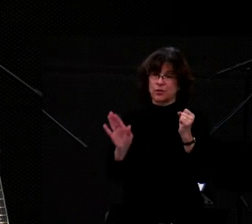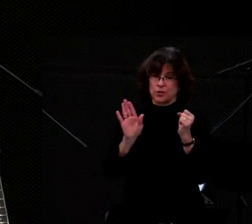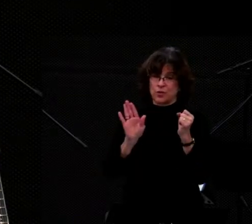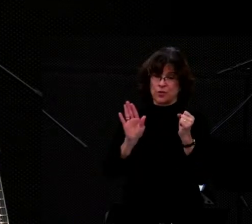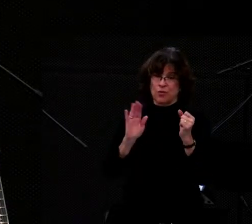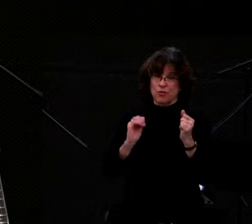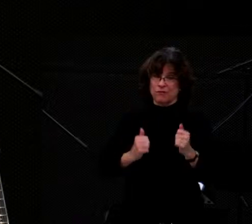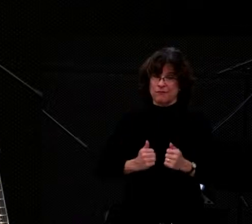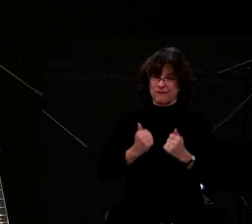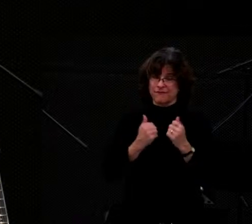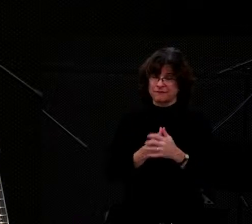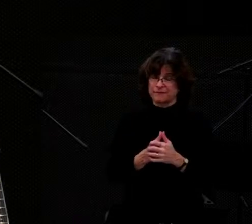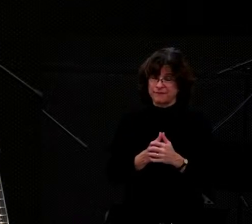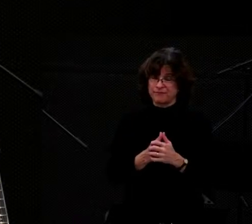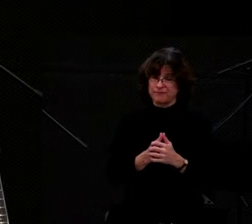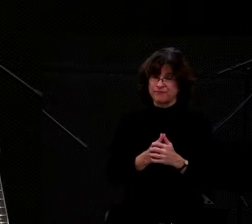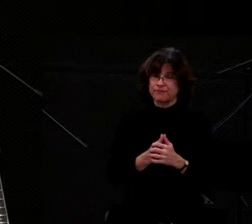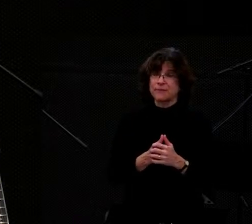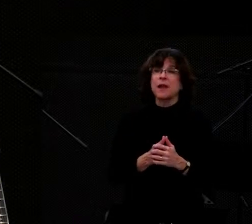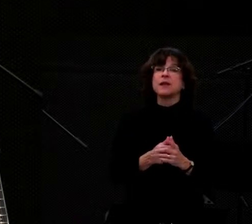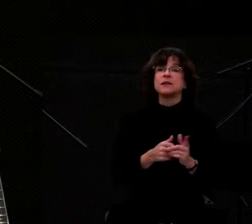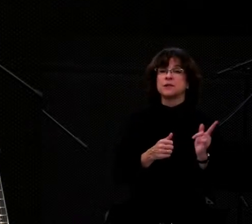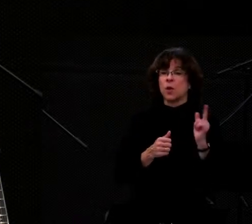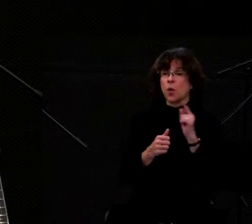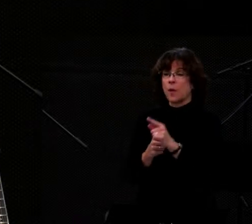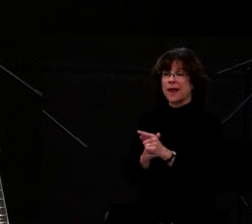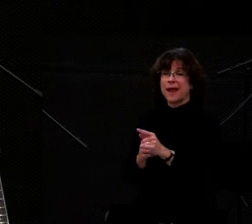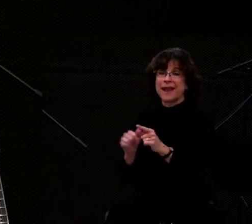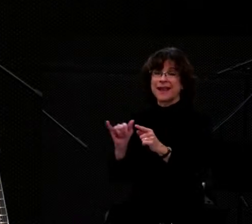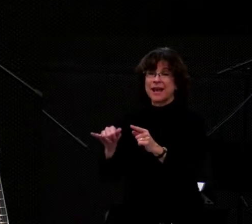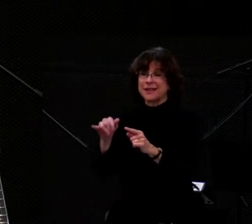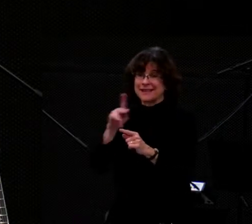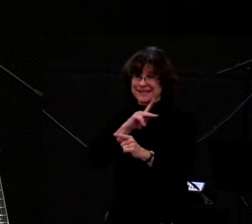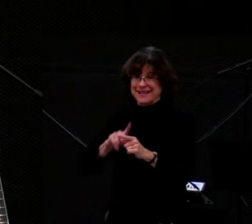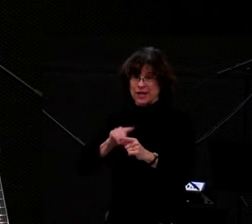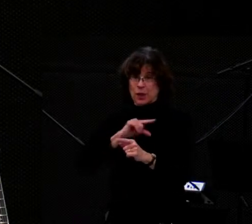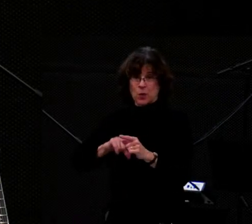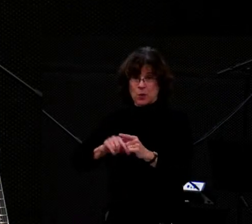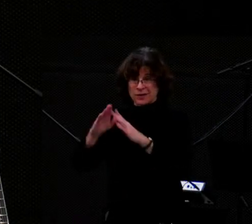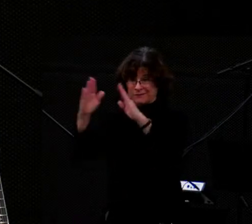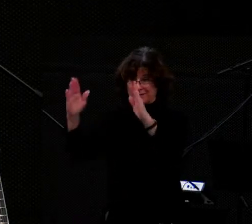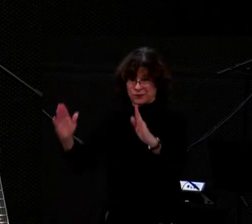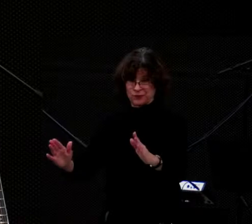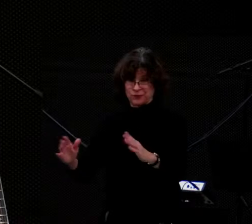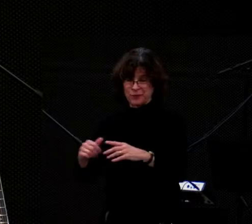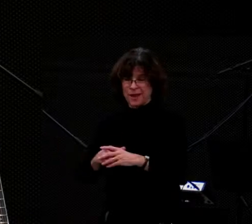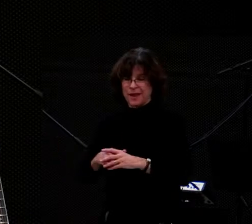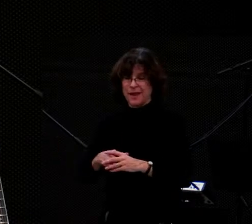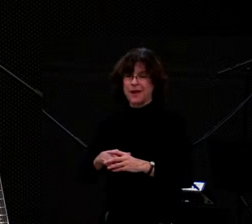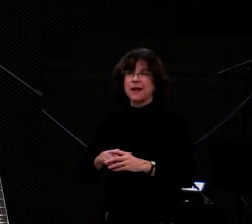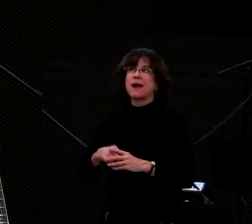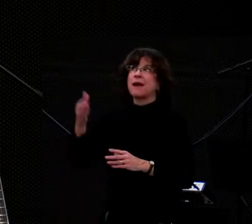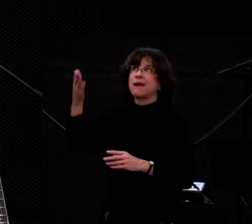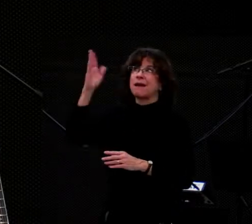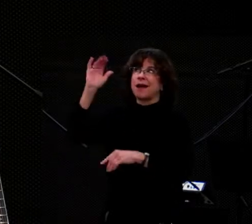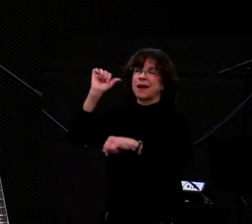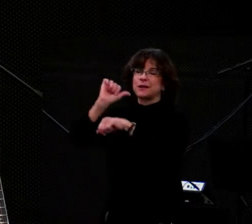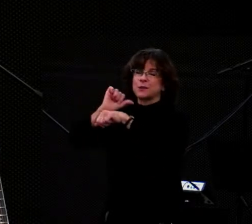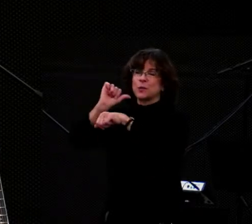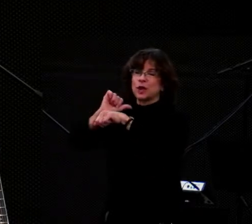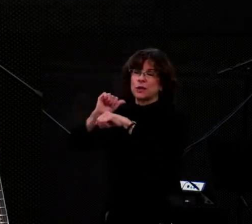See, meanwhile, back at the palace, God is working subtly to oppose the proud, but give grace to the